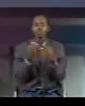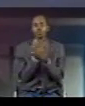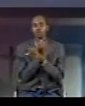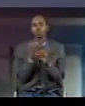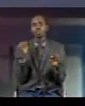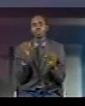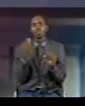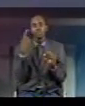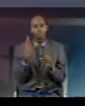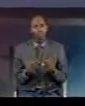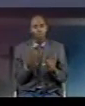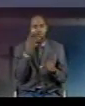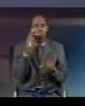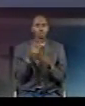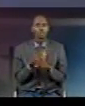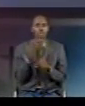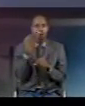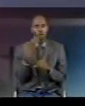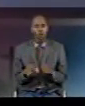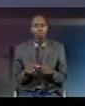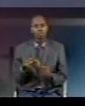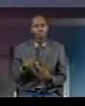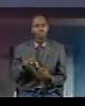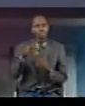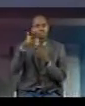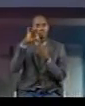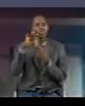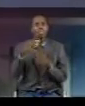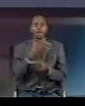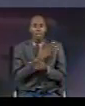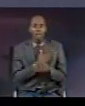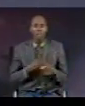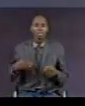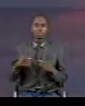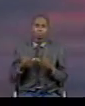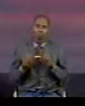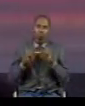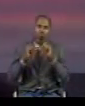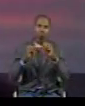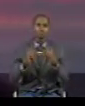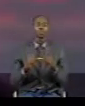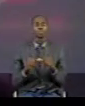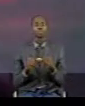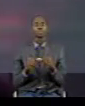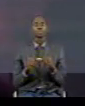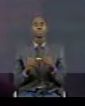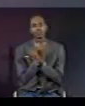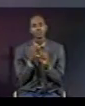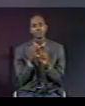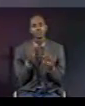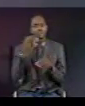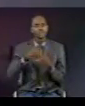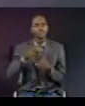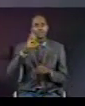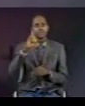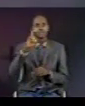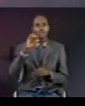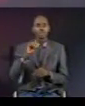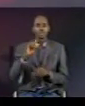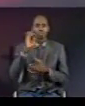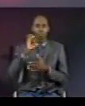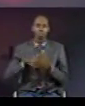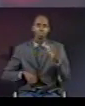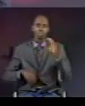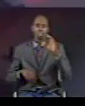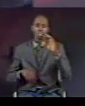peculiar and perpetual redemption. Look at Exodus chapter 6. I'm reading from verse 6. Exodus